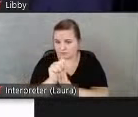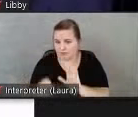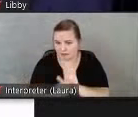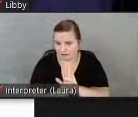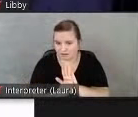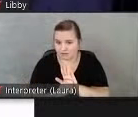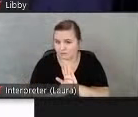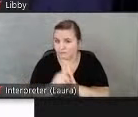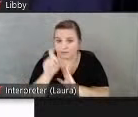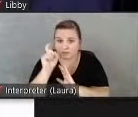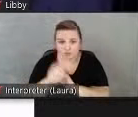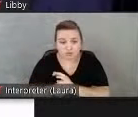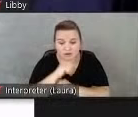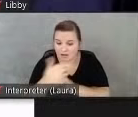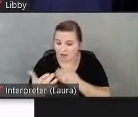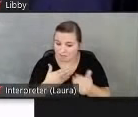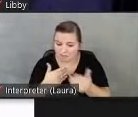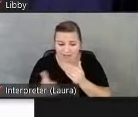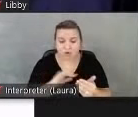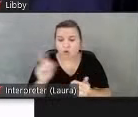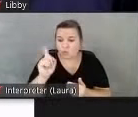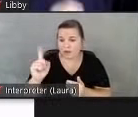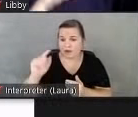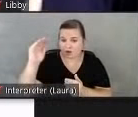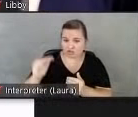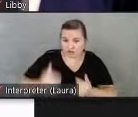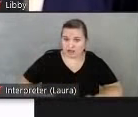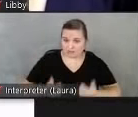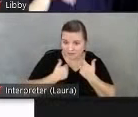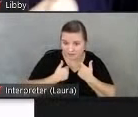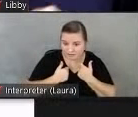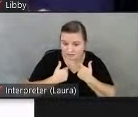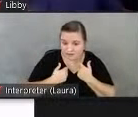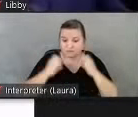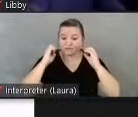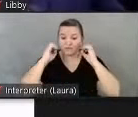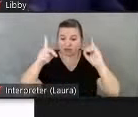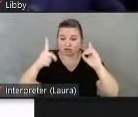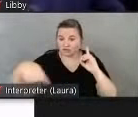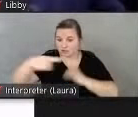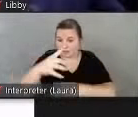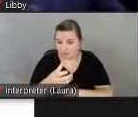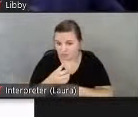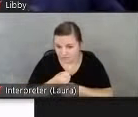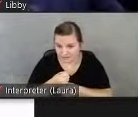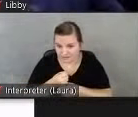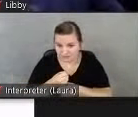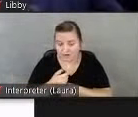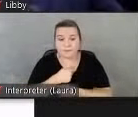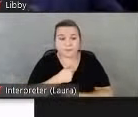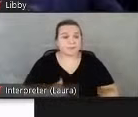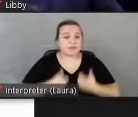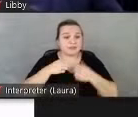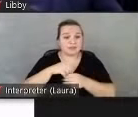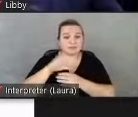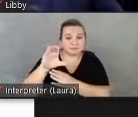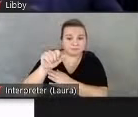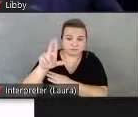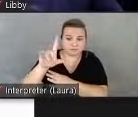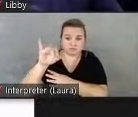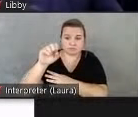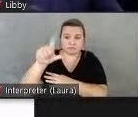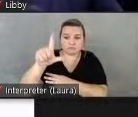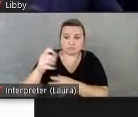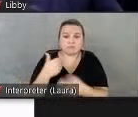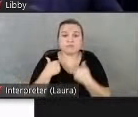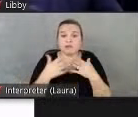shouldn't matter to you where a child lives, the education that they receive. I live in Carlisle, and we get a lot of families